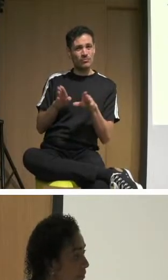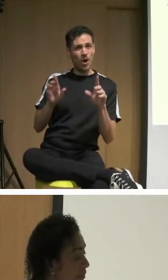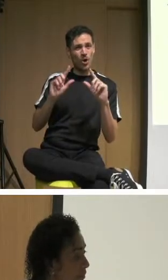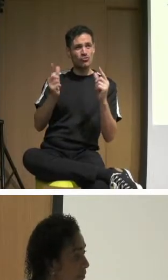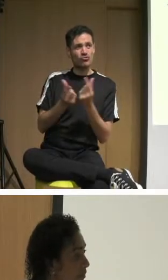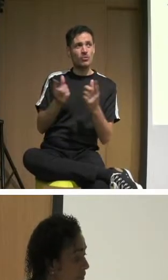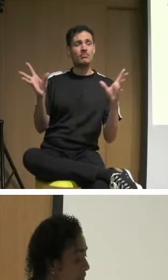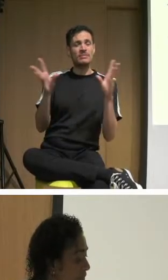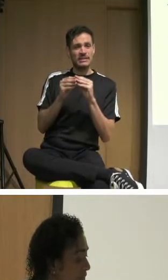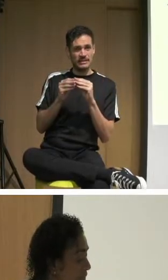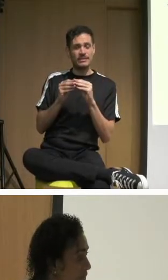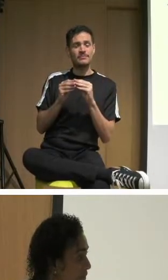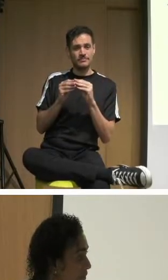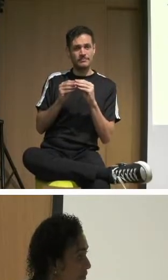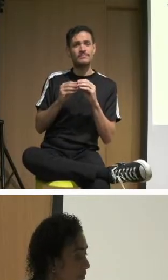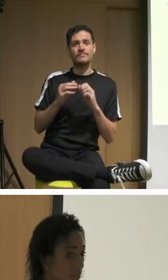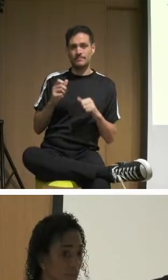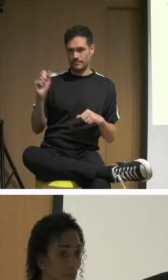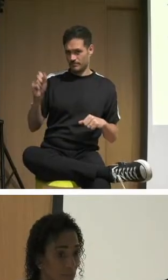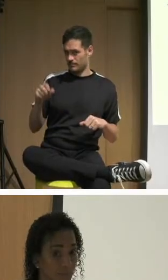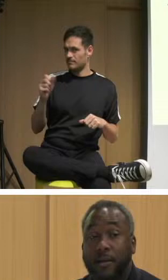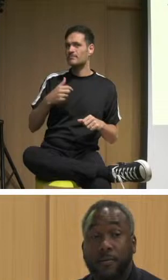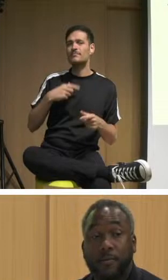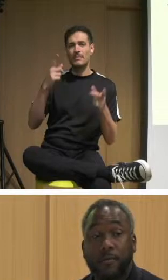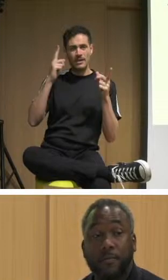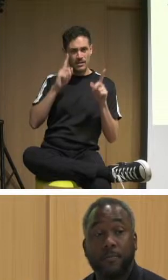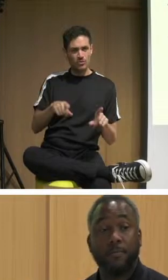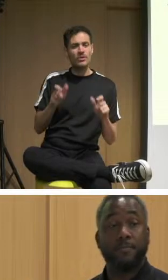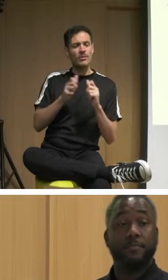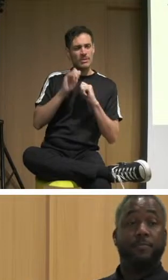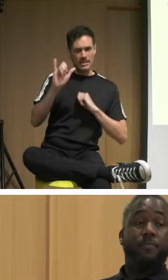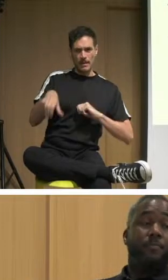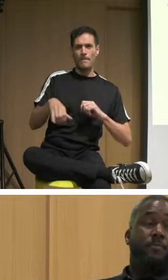so I would definitely agree with